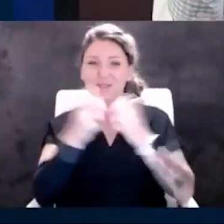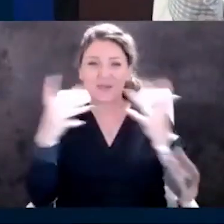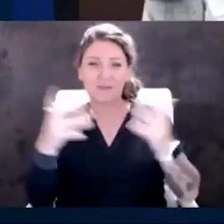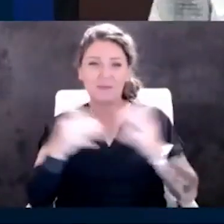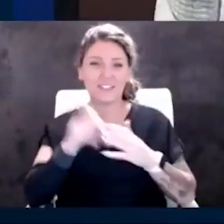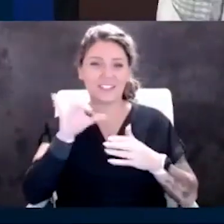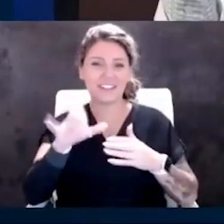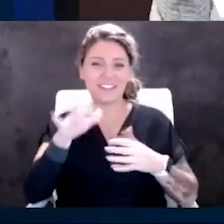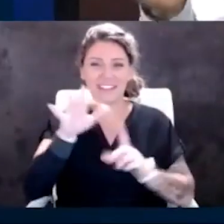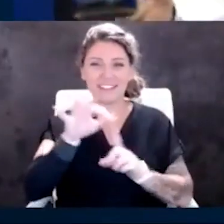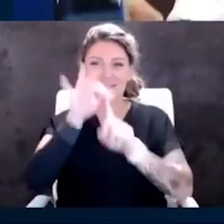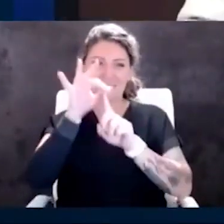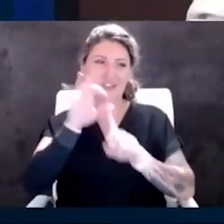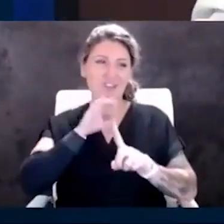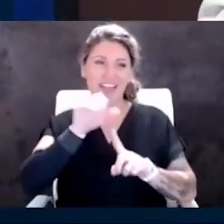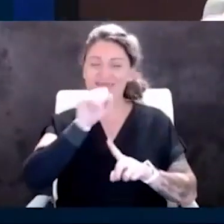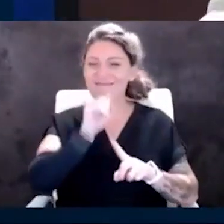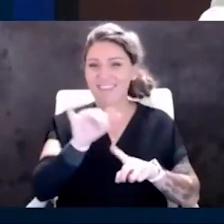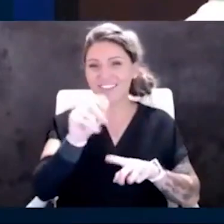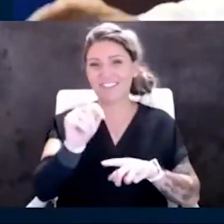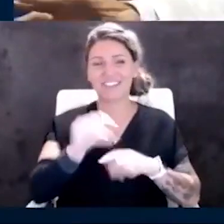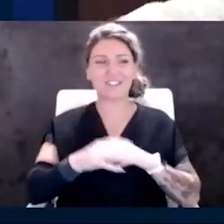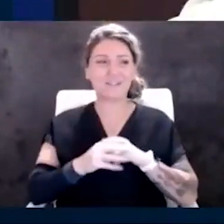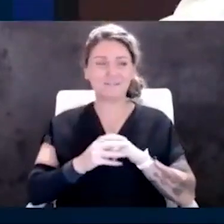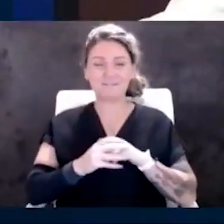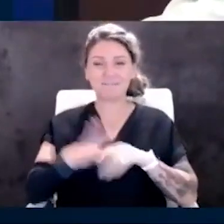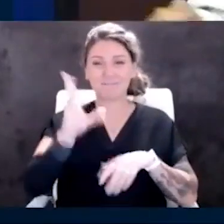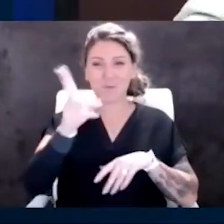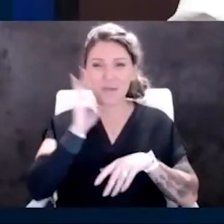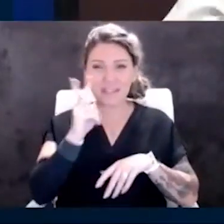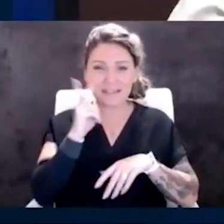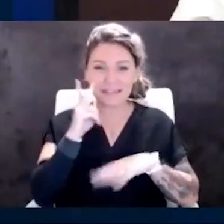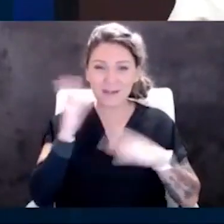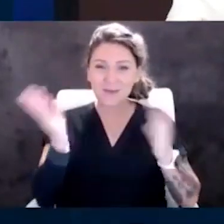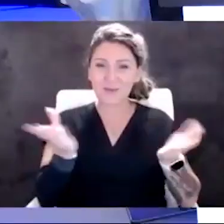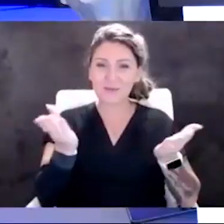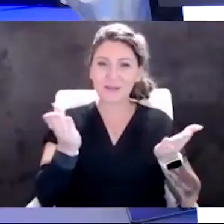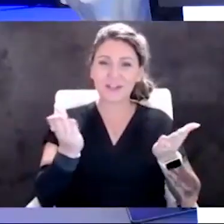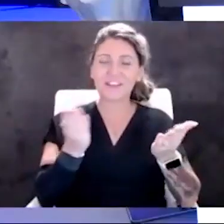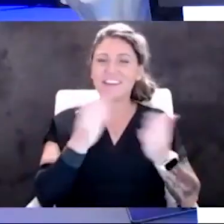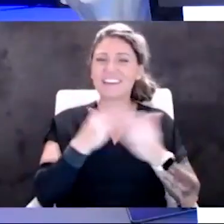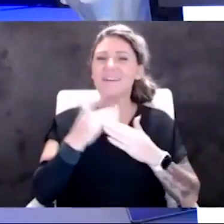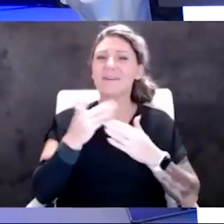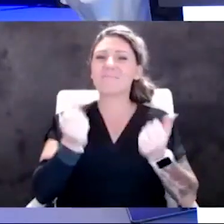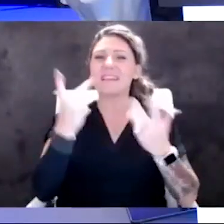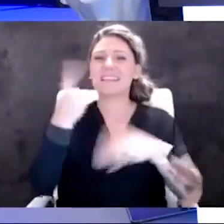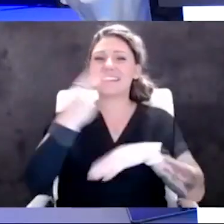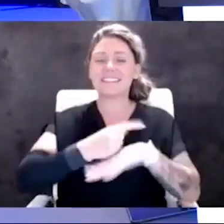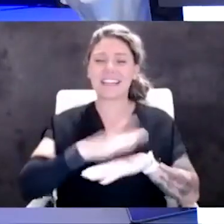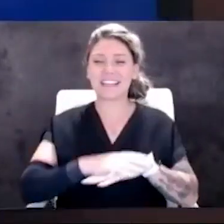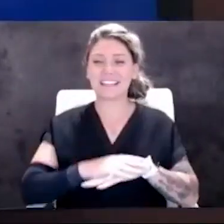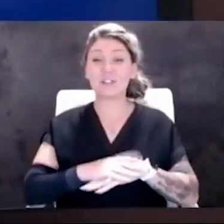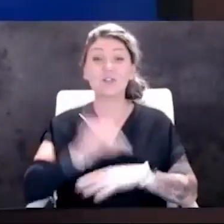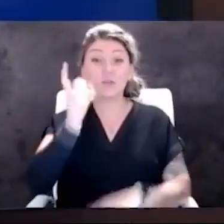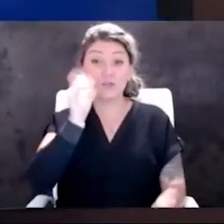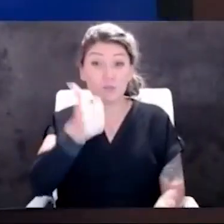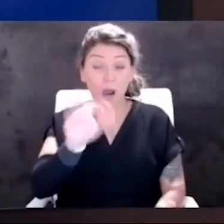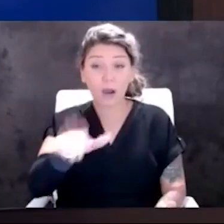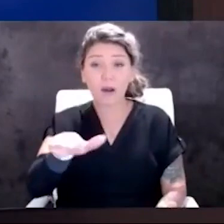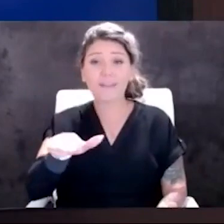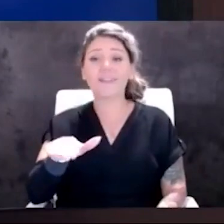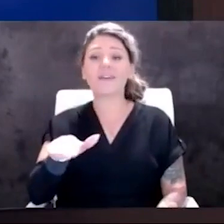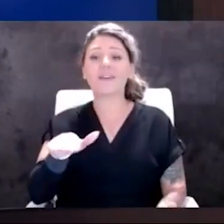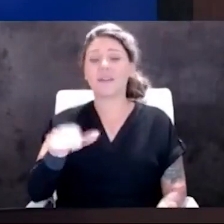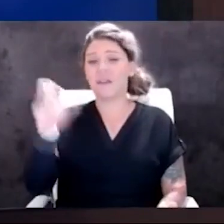is special. I love it, and you'll see it right here with me on many days. Hey, folks out there, tomorrow we're back with